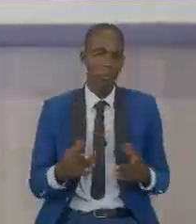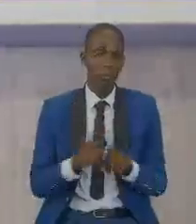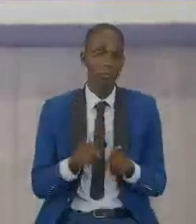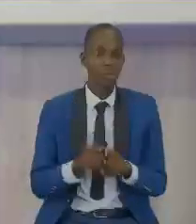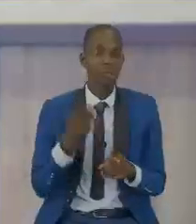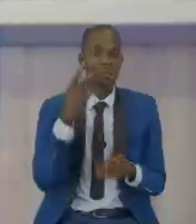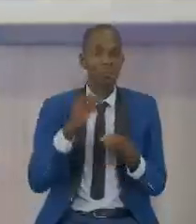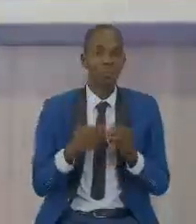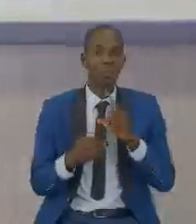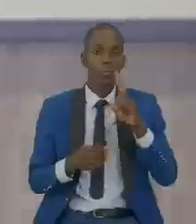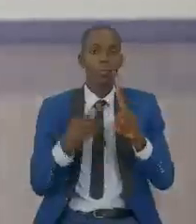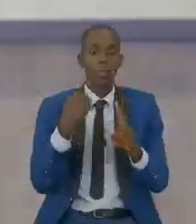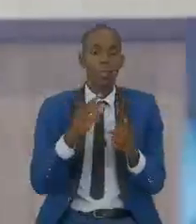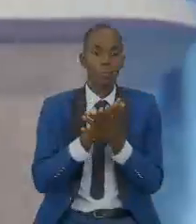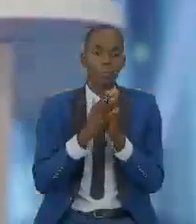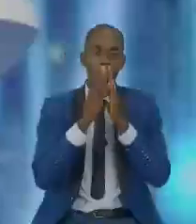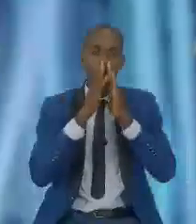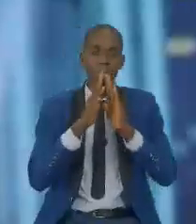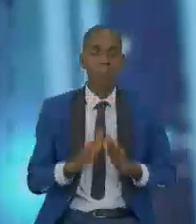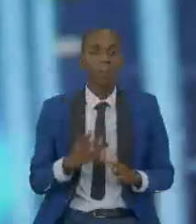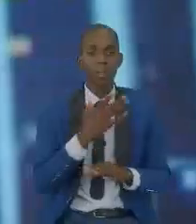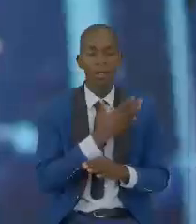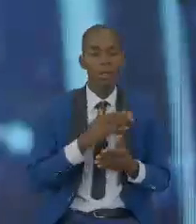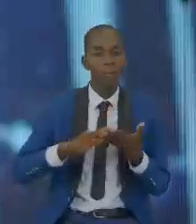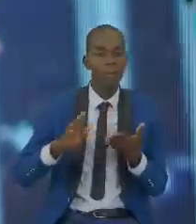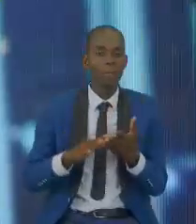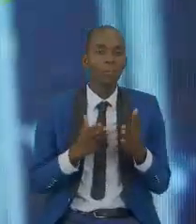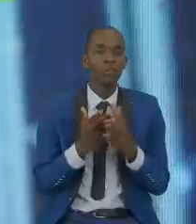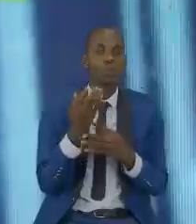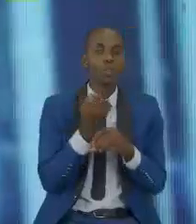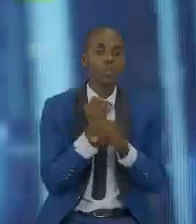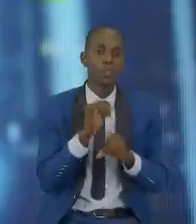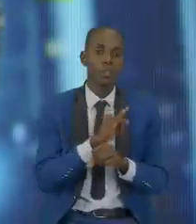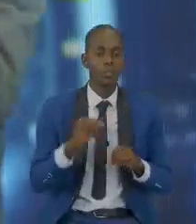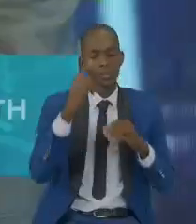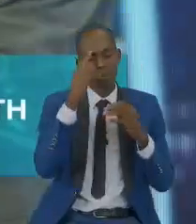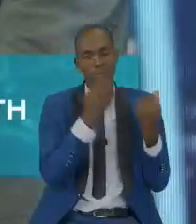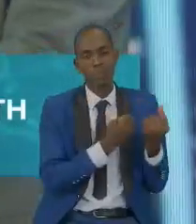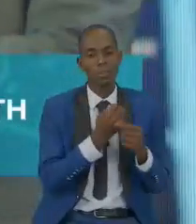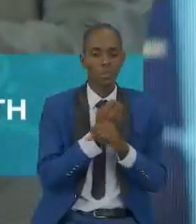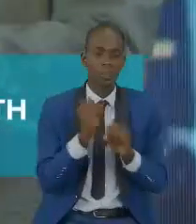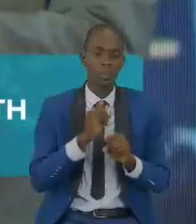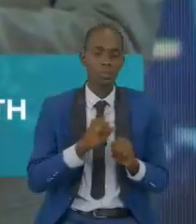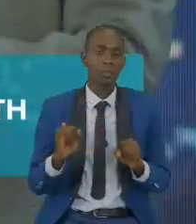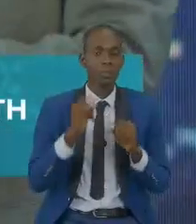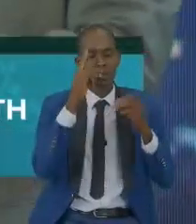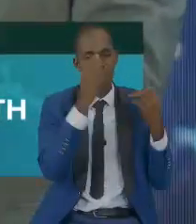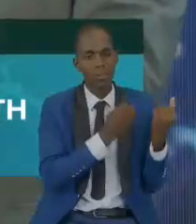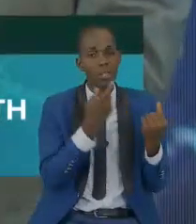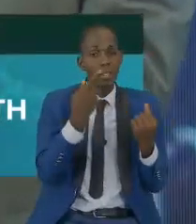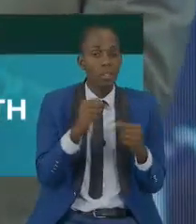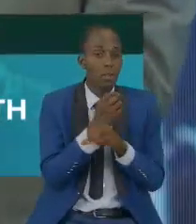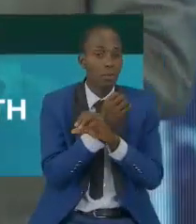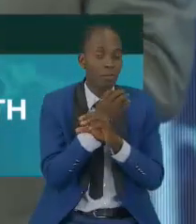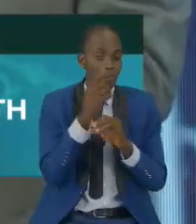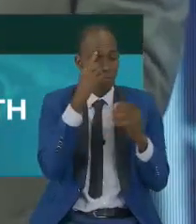the peace and the pardon through saving faith. Saving faith. The faith that